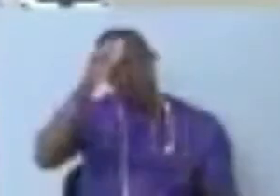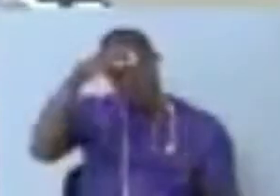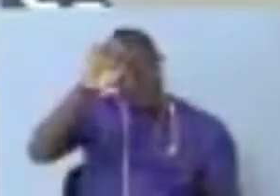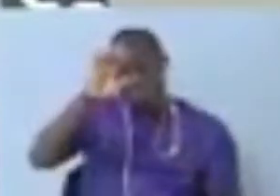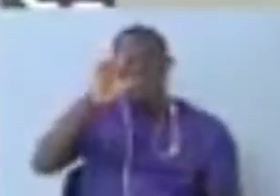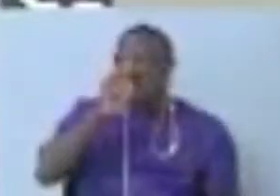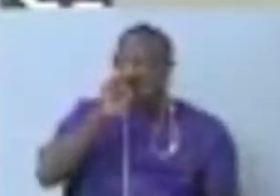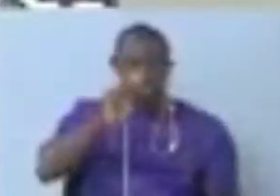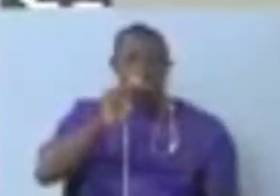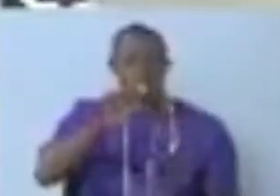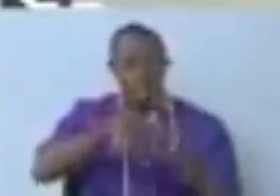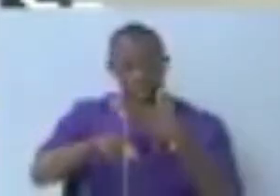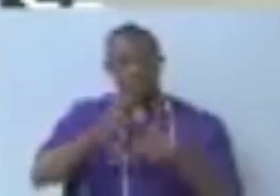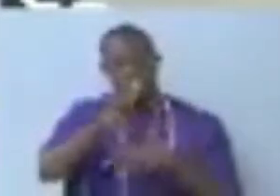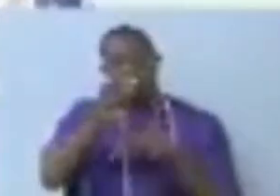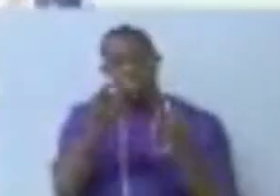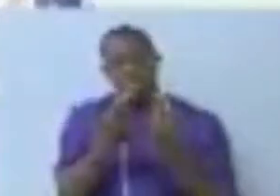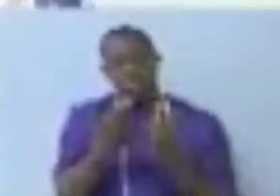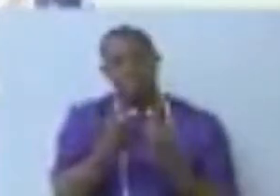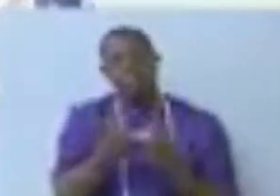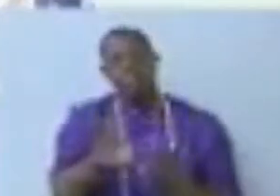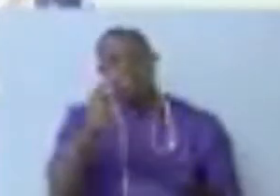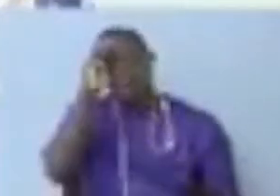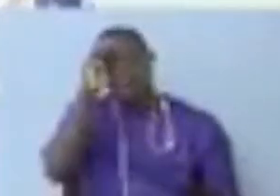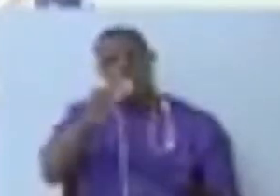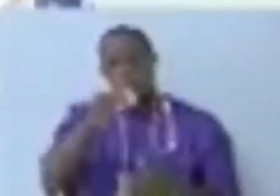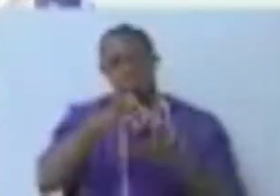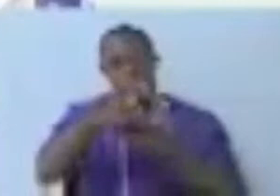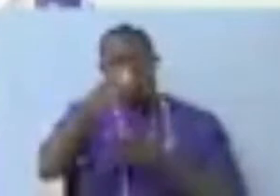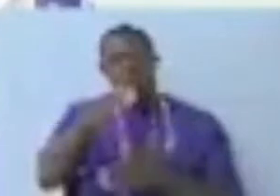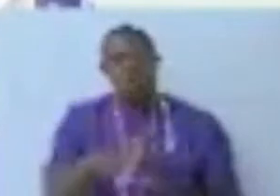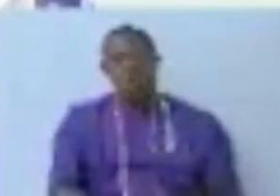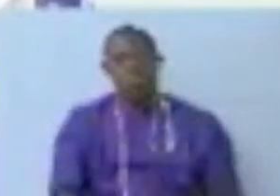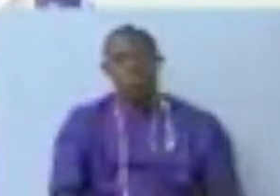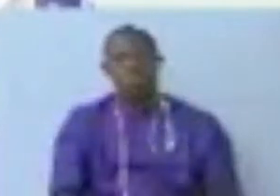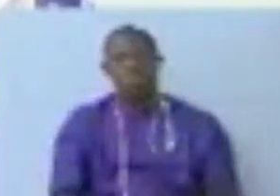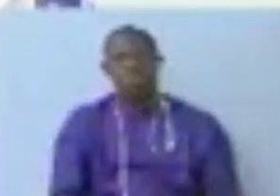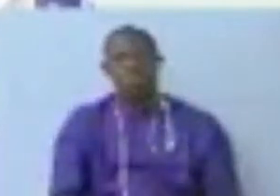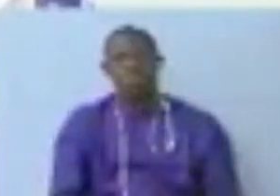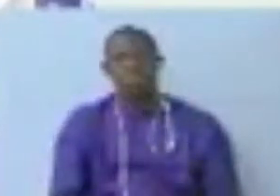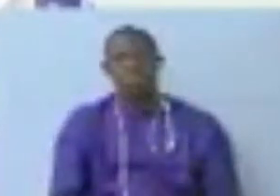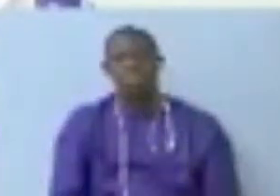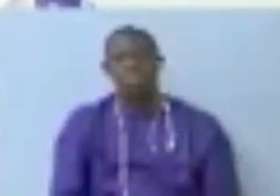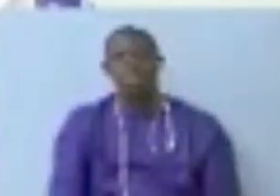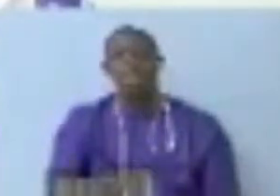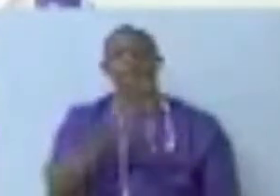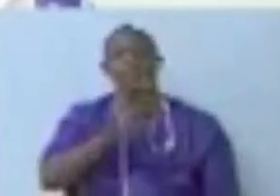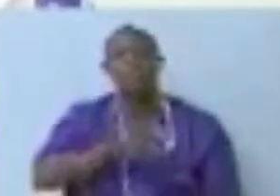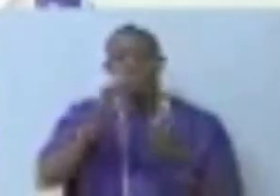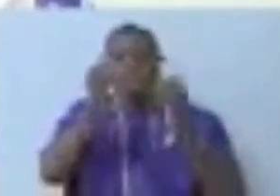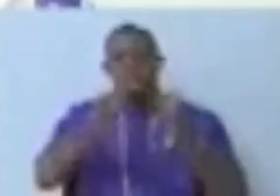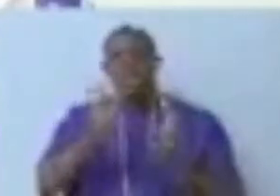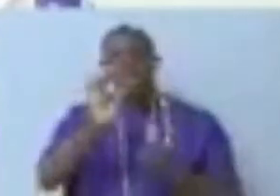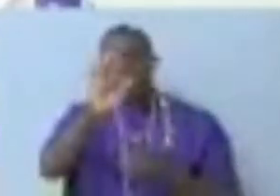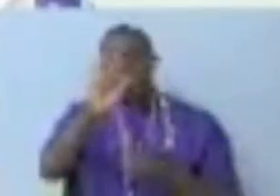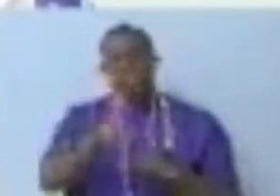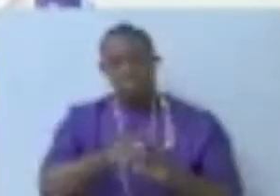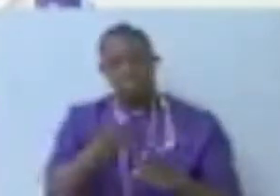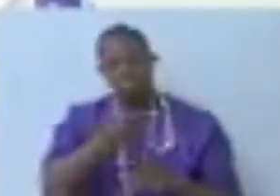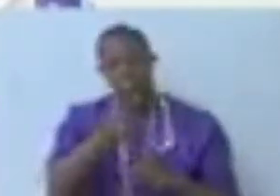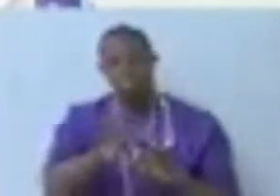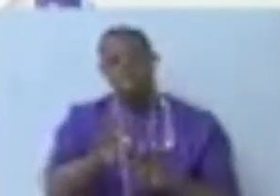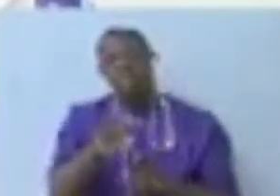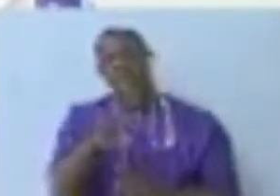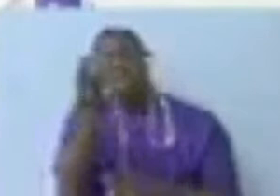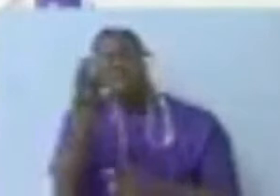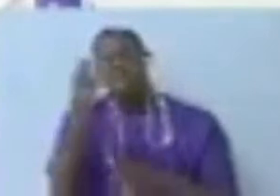that. Very well. Thank you very much. Mr. Chair, I would at a later stage put in these 3